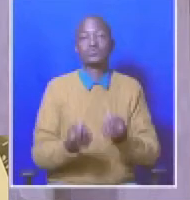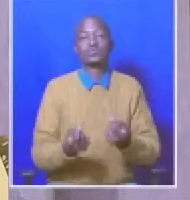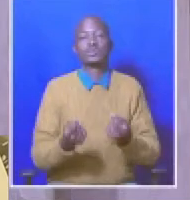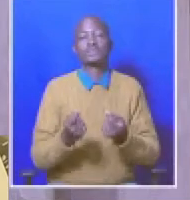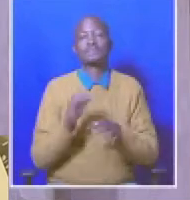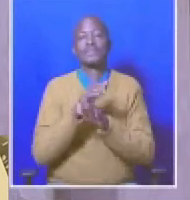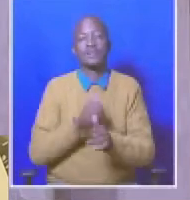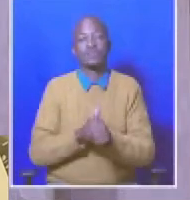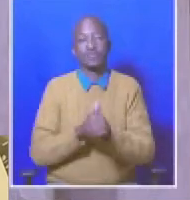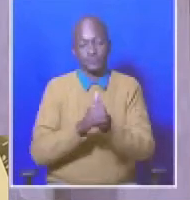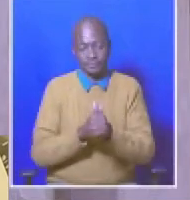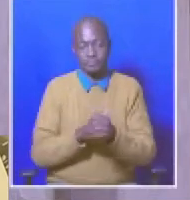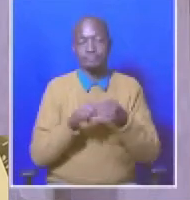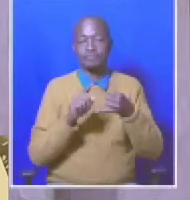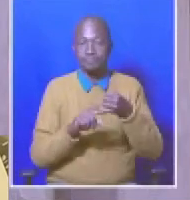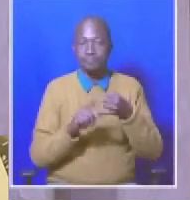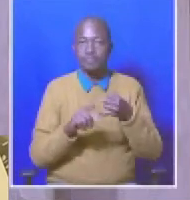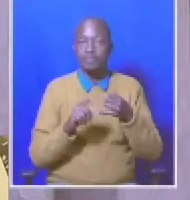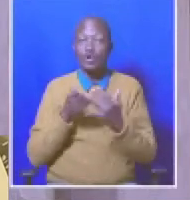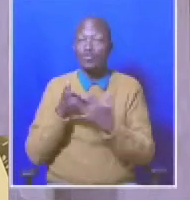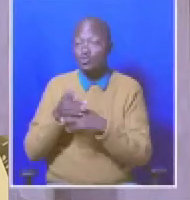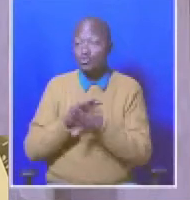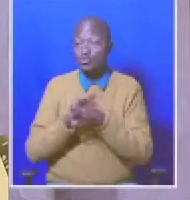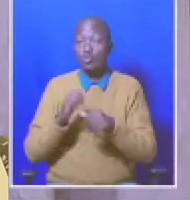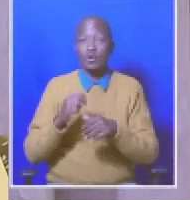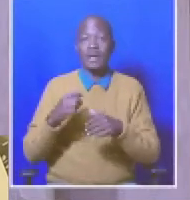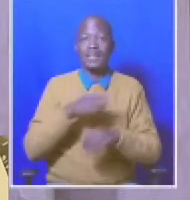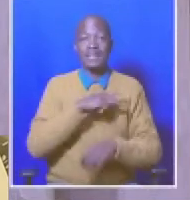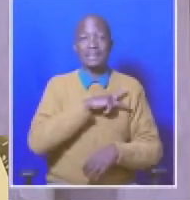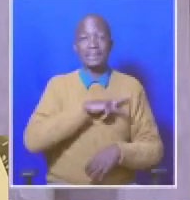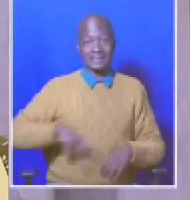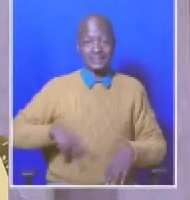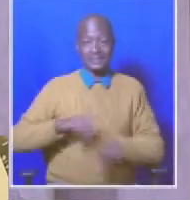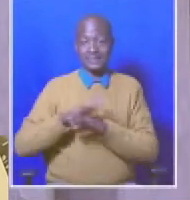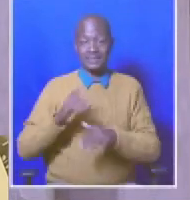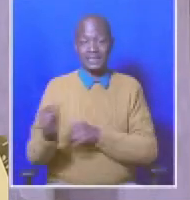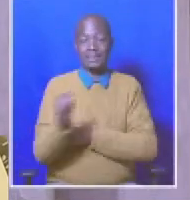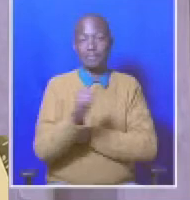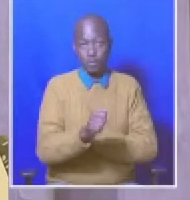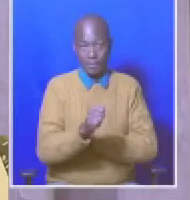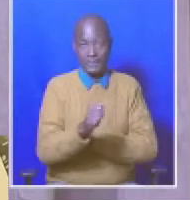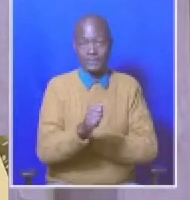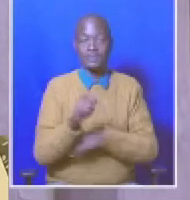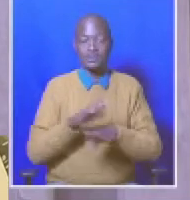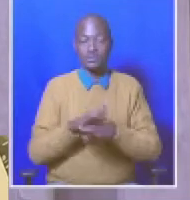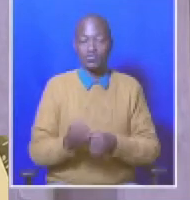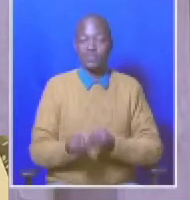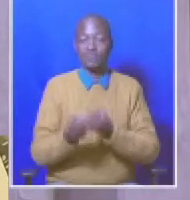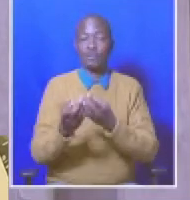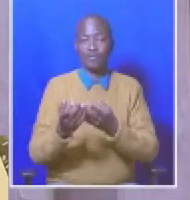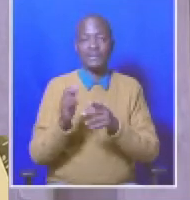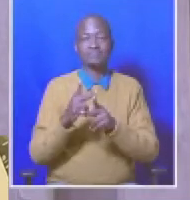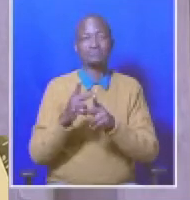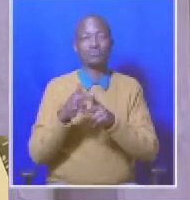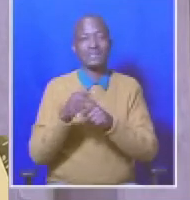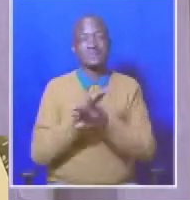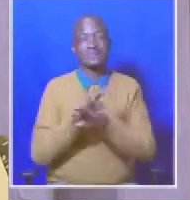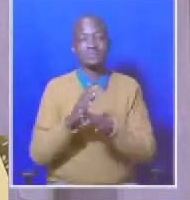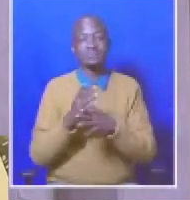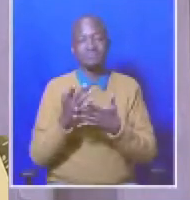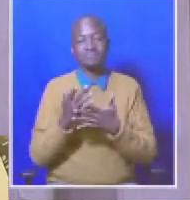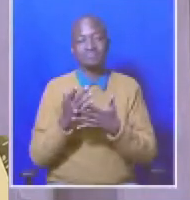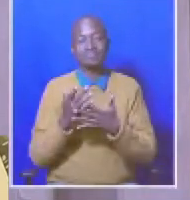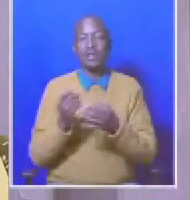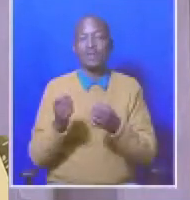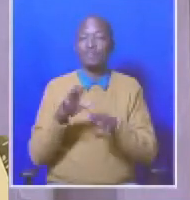the following. Through the presidential employment stimulus, we have been able to provide production inputs for